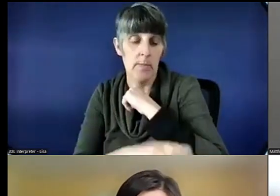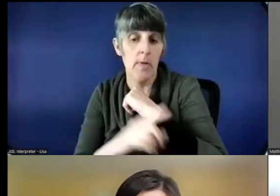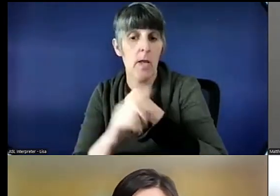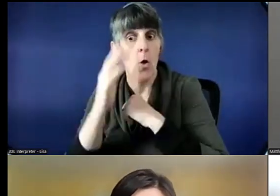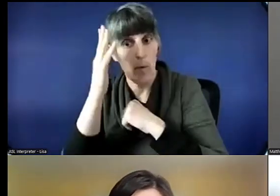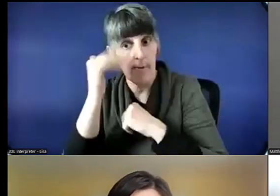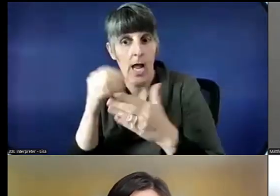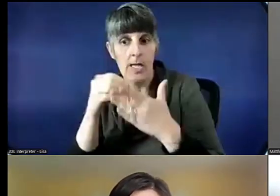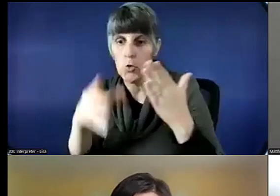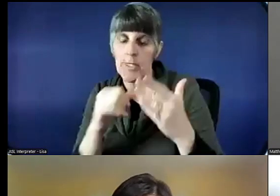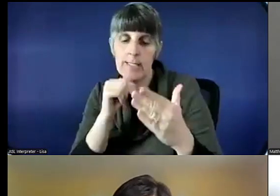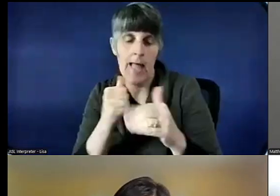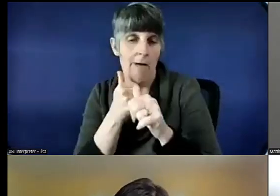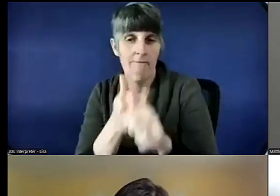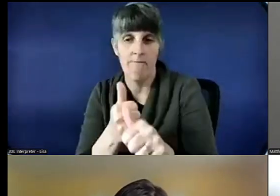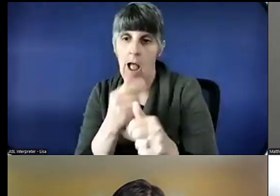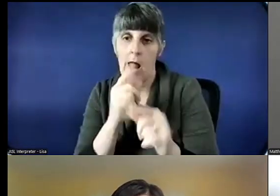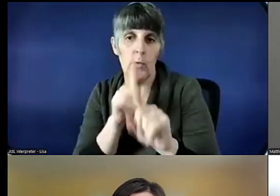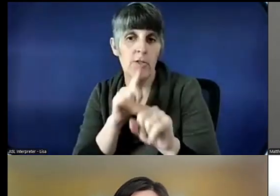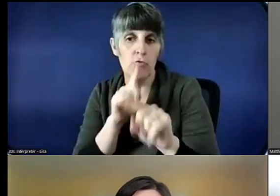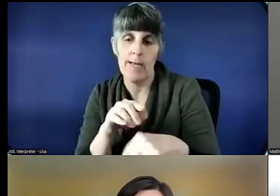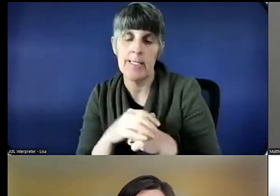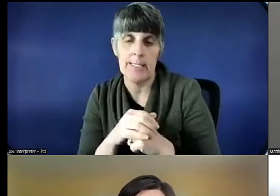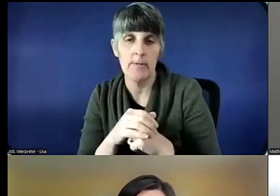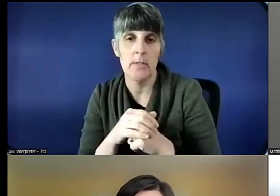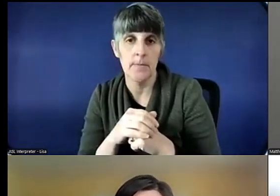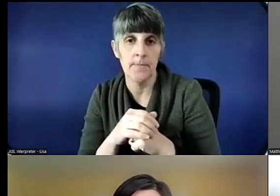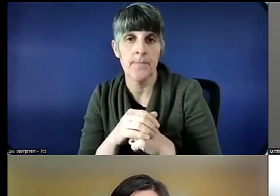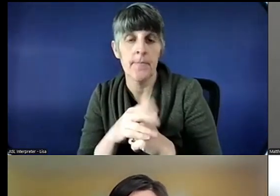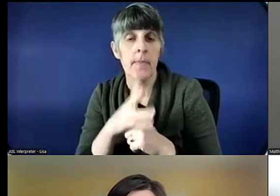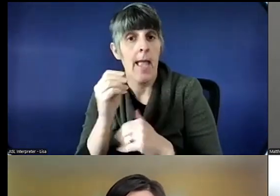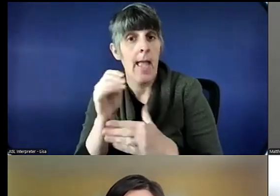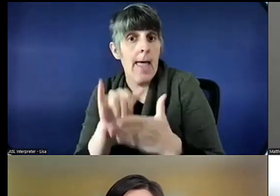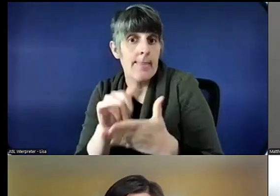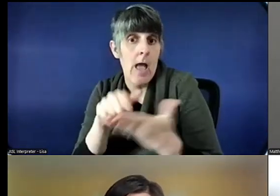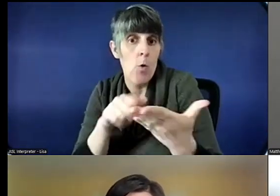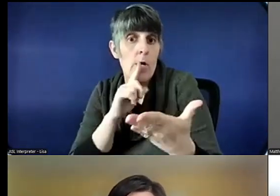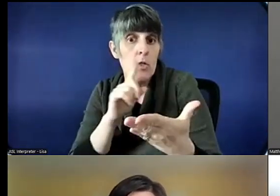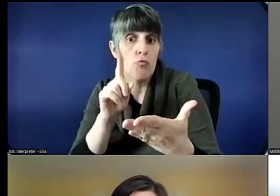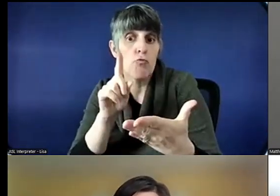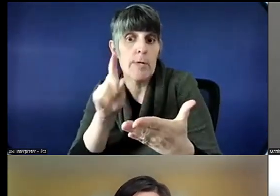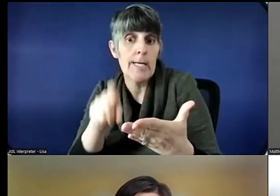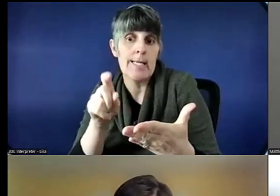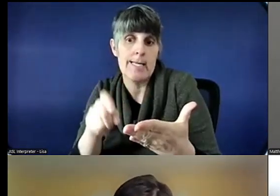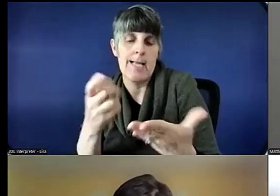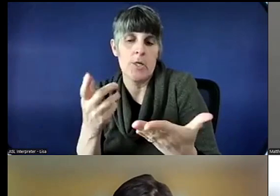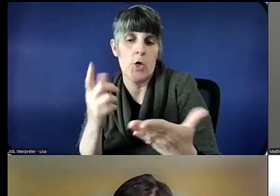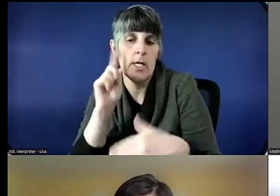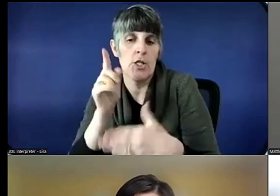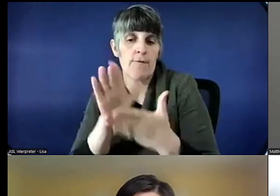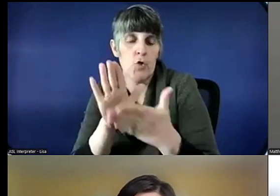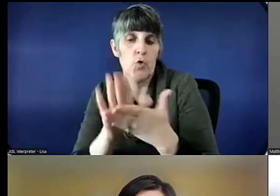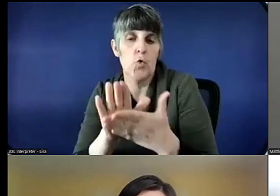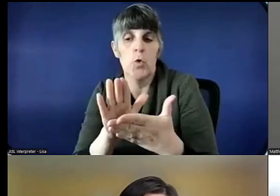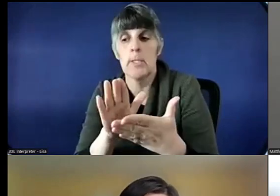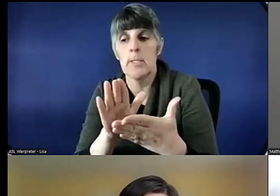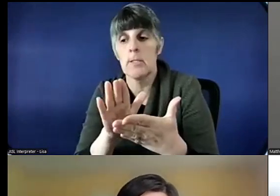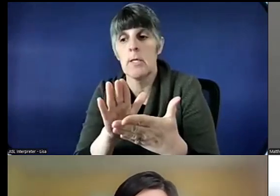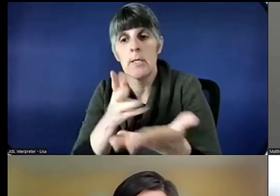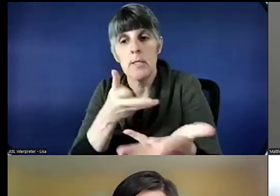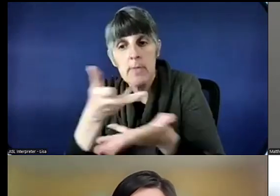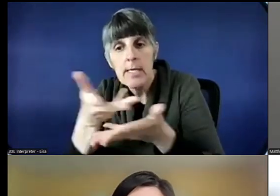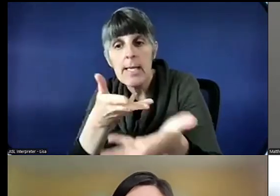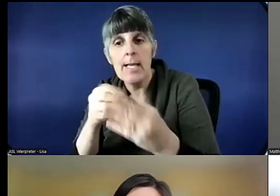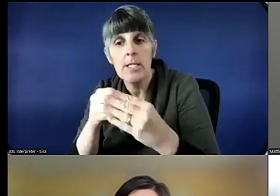because a student is not following directives. And that what's really necessary is for schools to be engaging